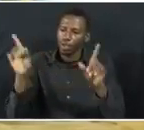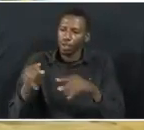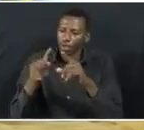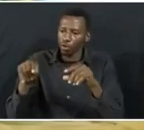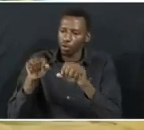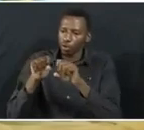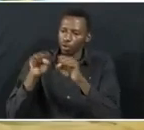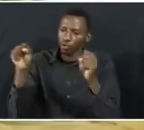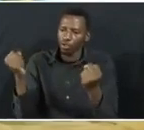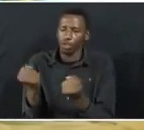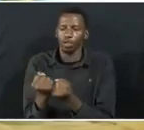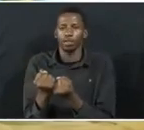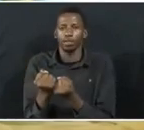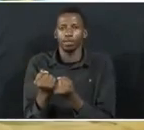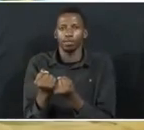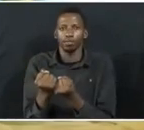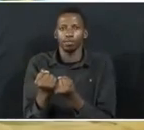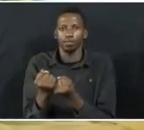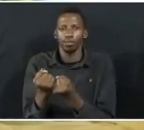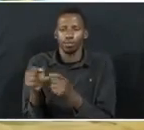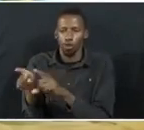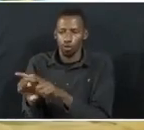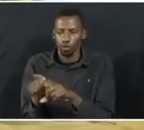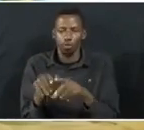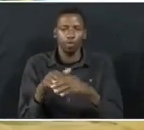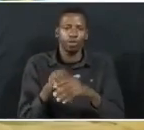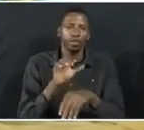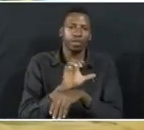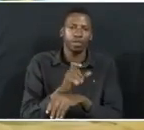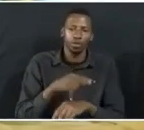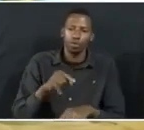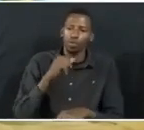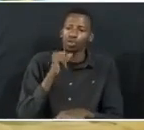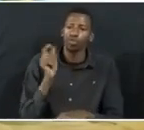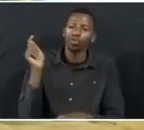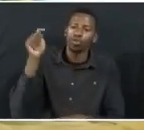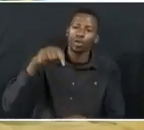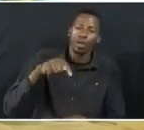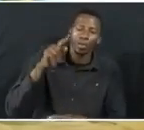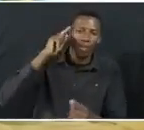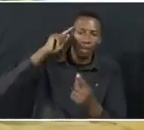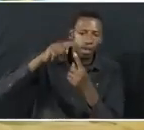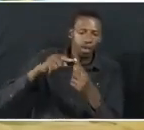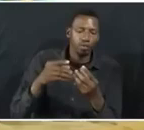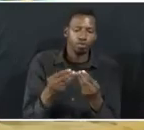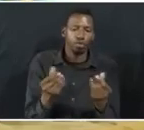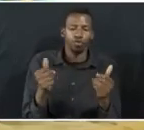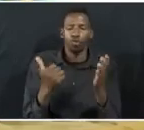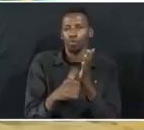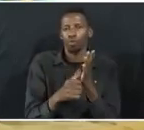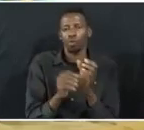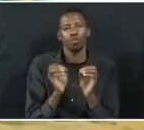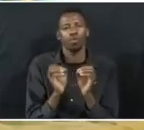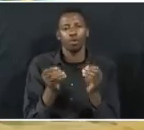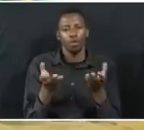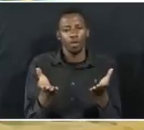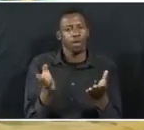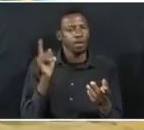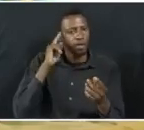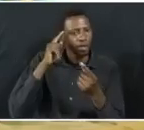a nation, in a church. We don't come here to solve problems. Here we come for fellowship.